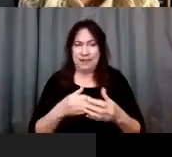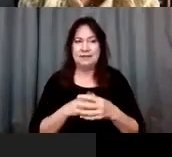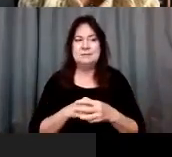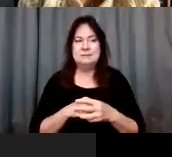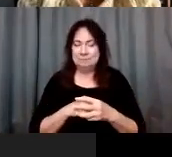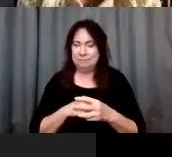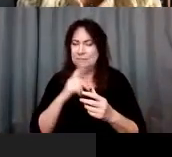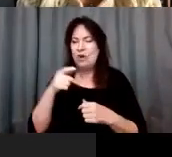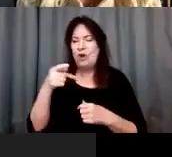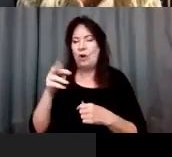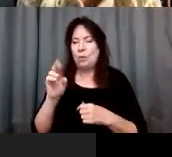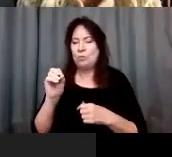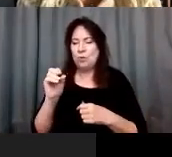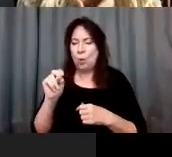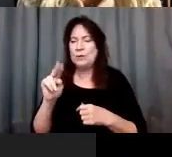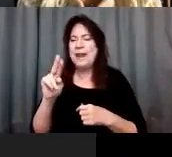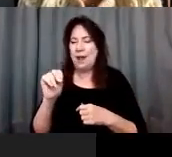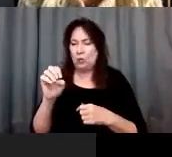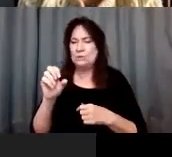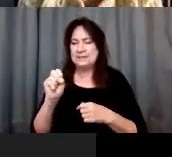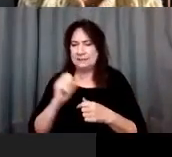pronouns.